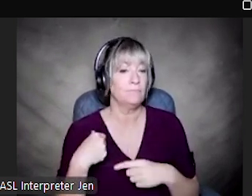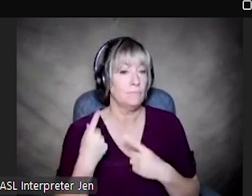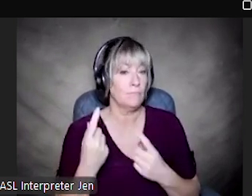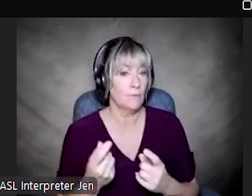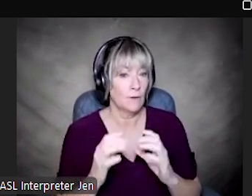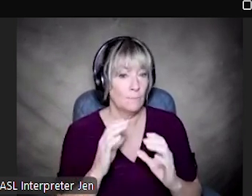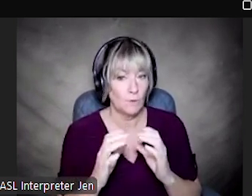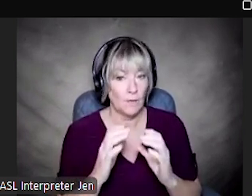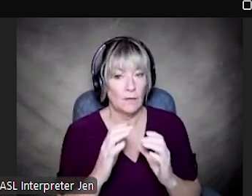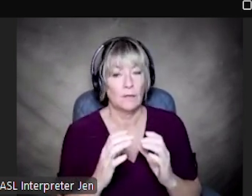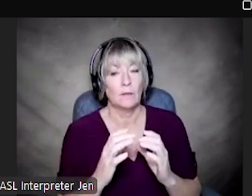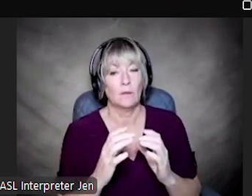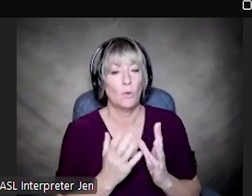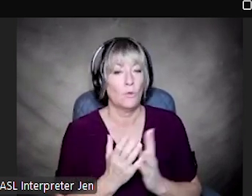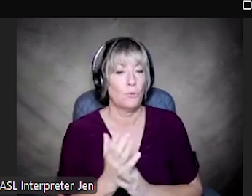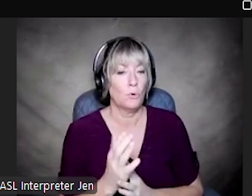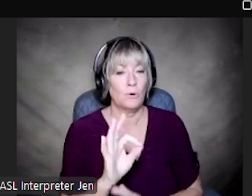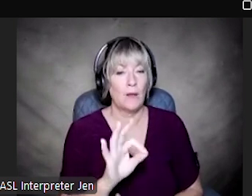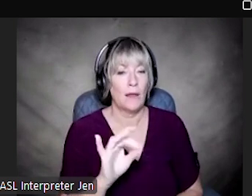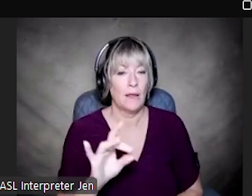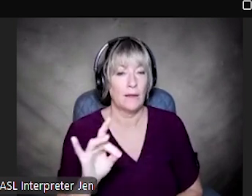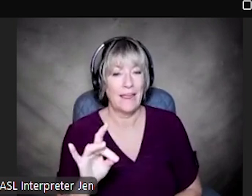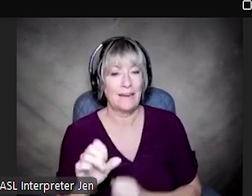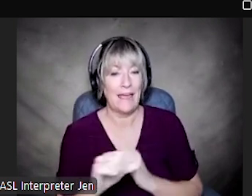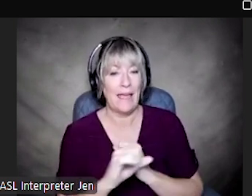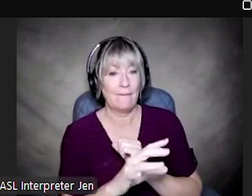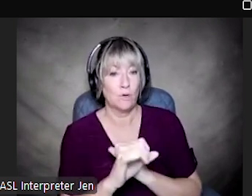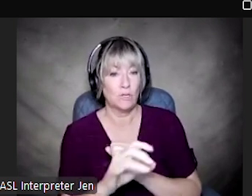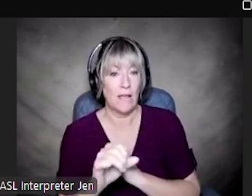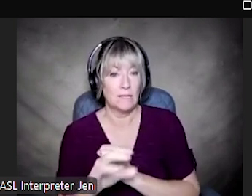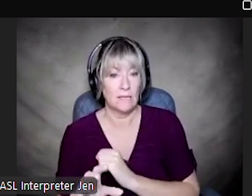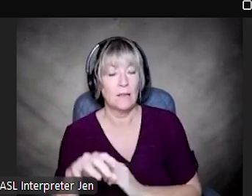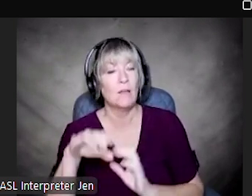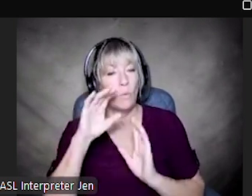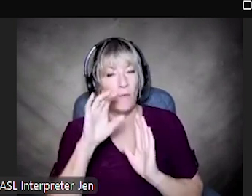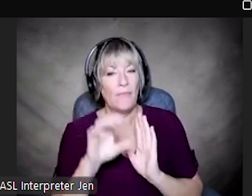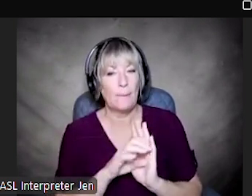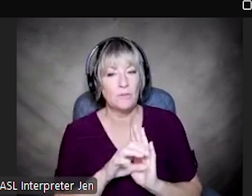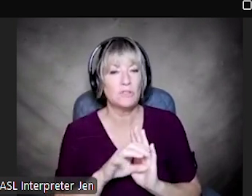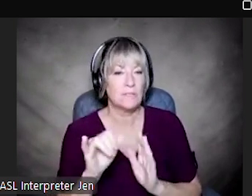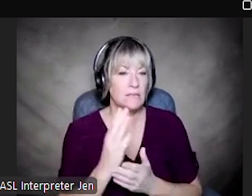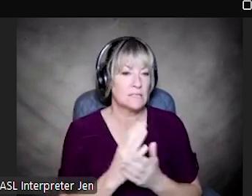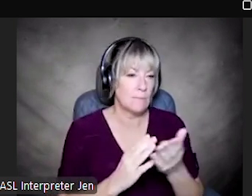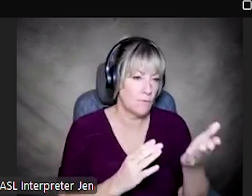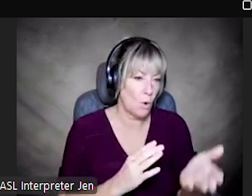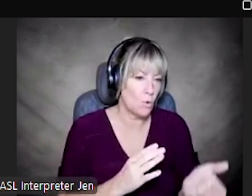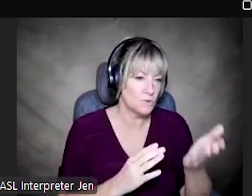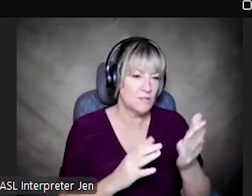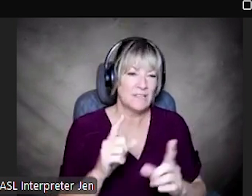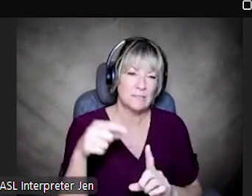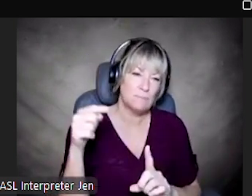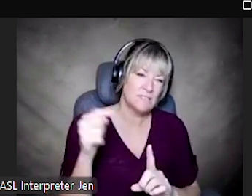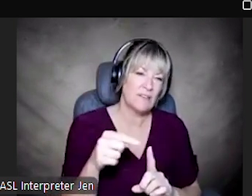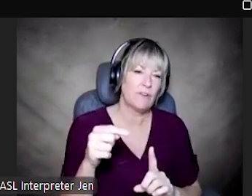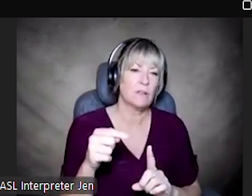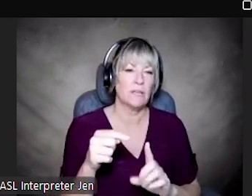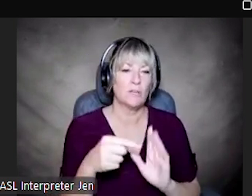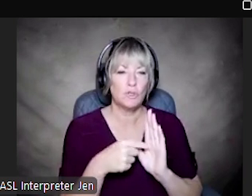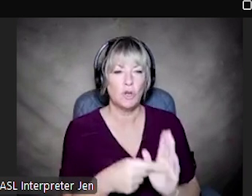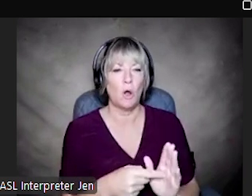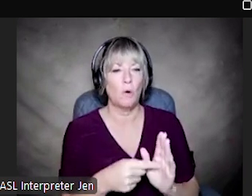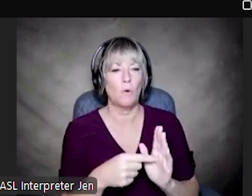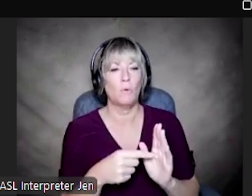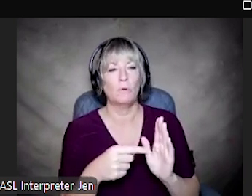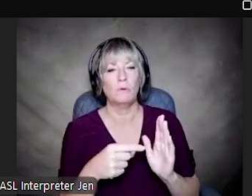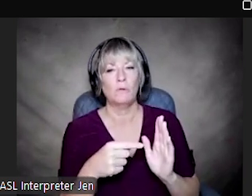communicating through our 988 advertising with images like some of these that are specifically meant to